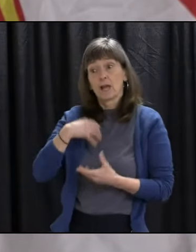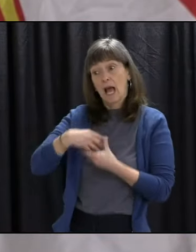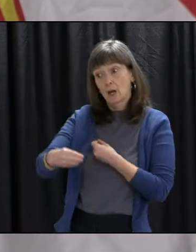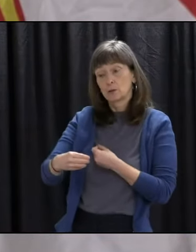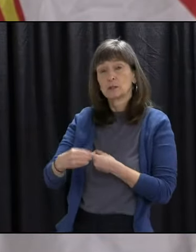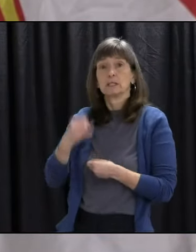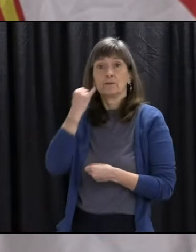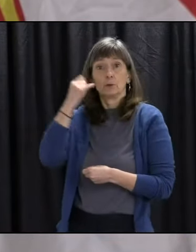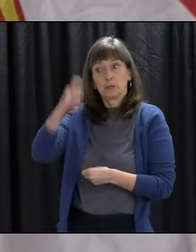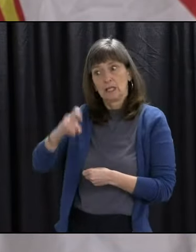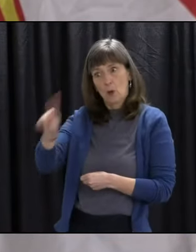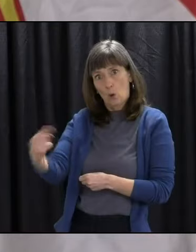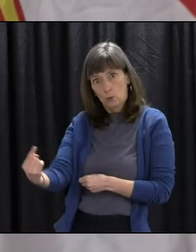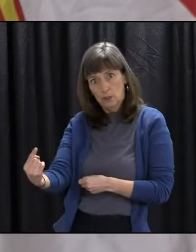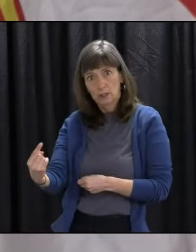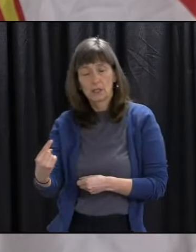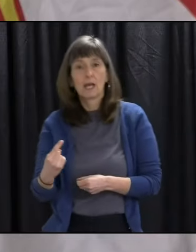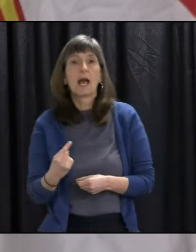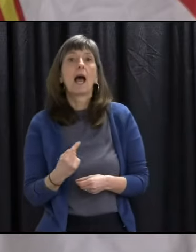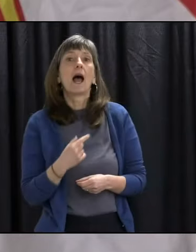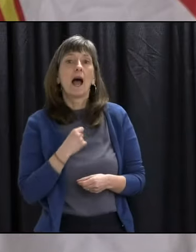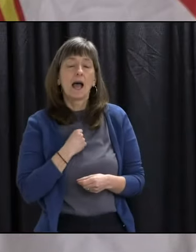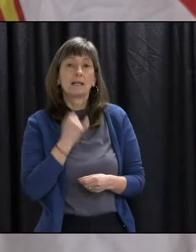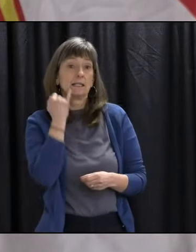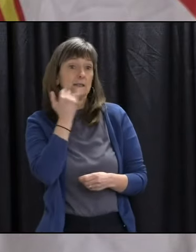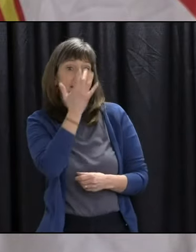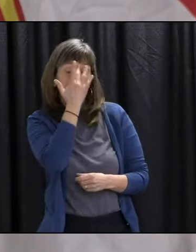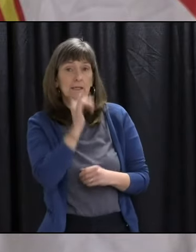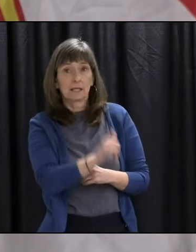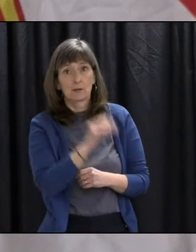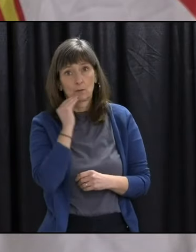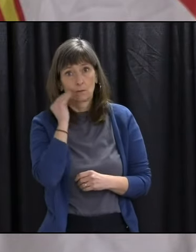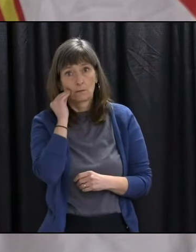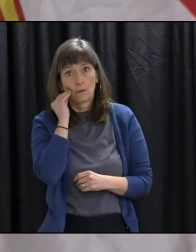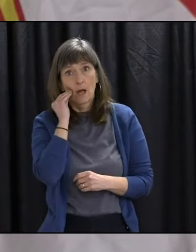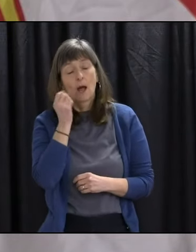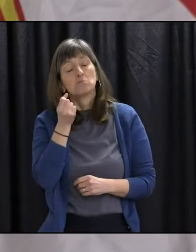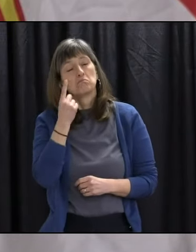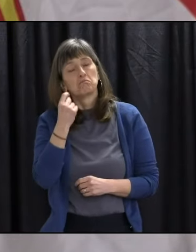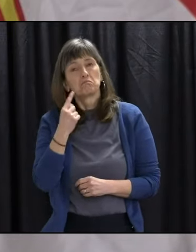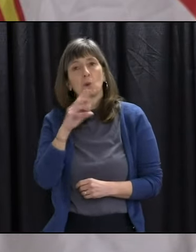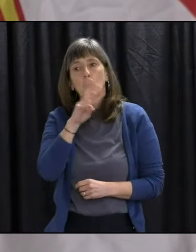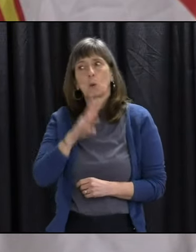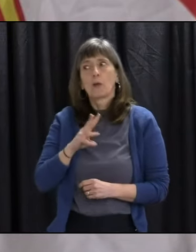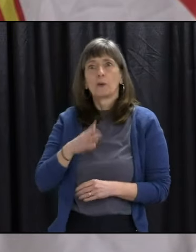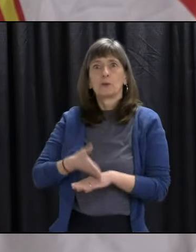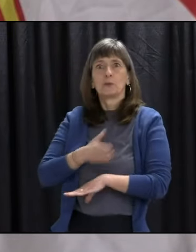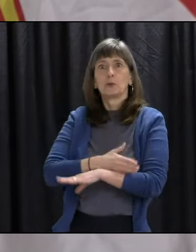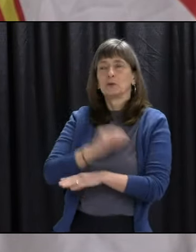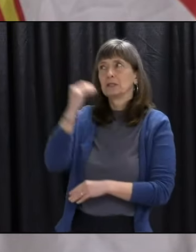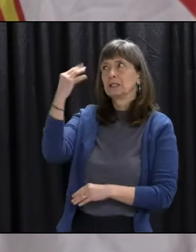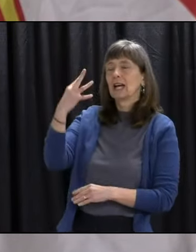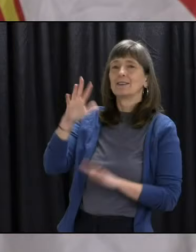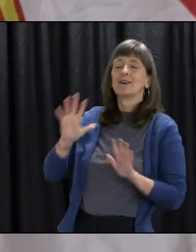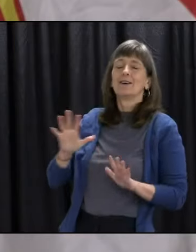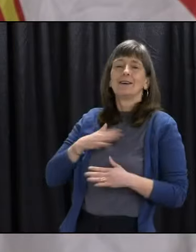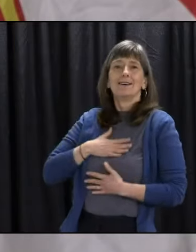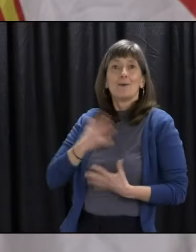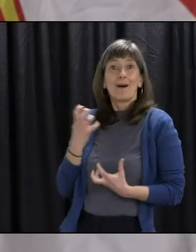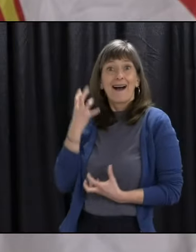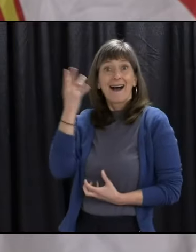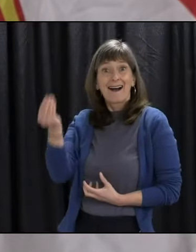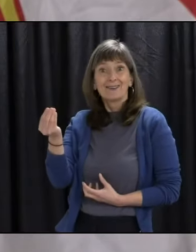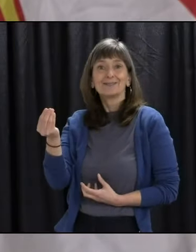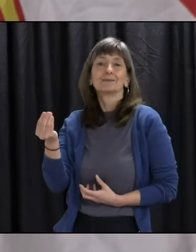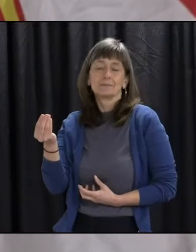weather improves, it is understandable that people will want to be outside, and I strongly advise you to stay in your own bubble and at a safe